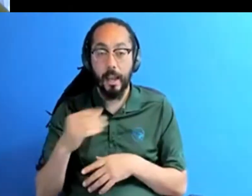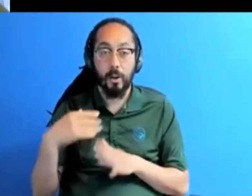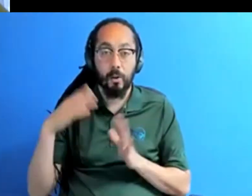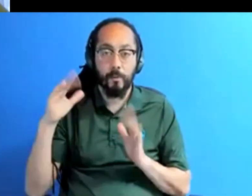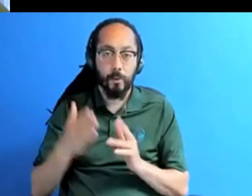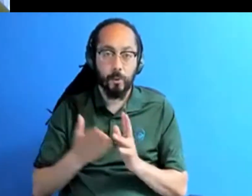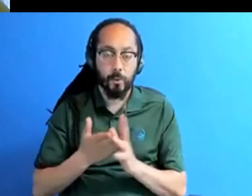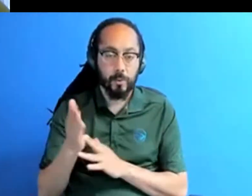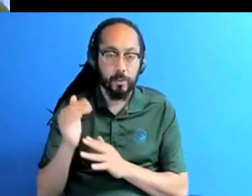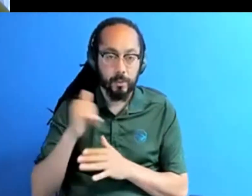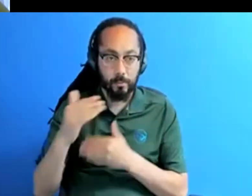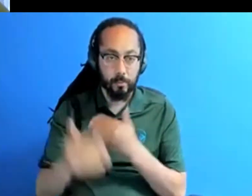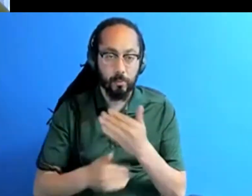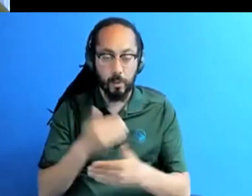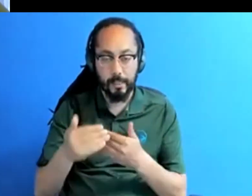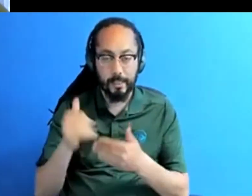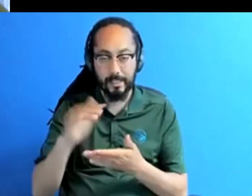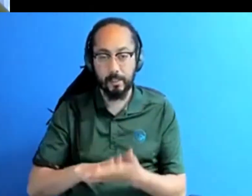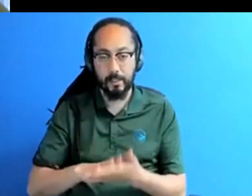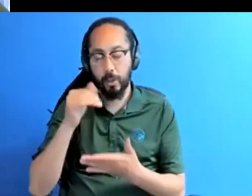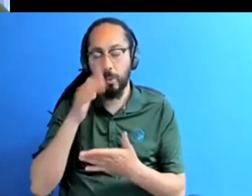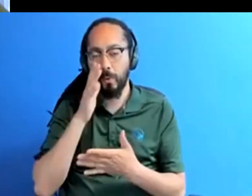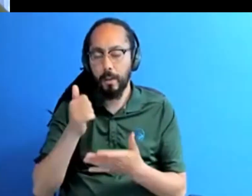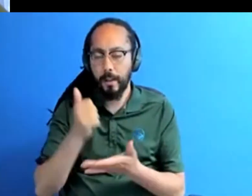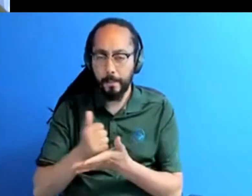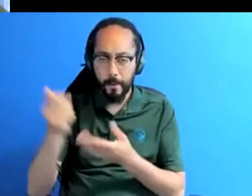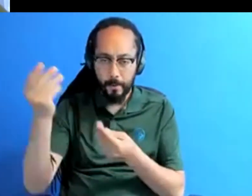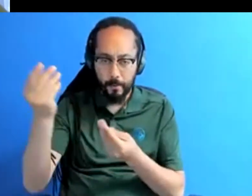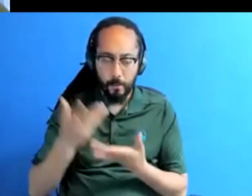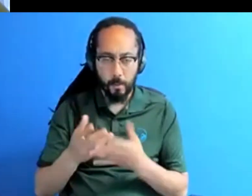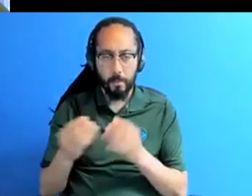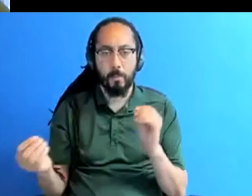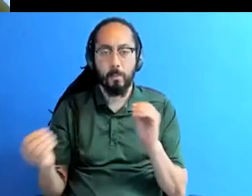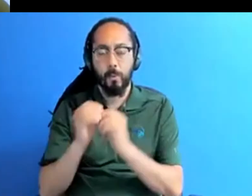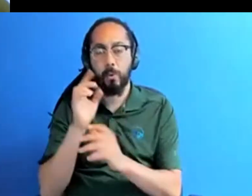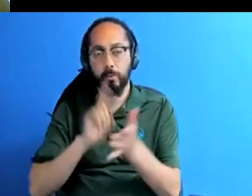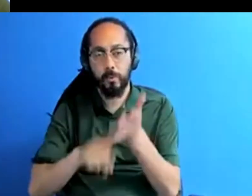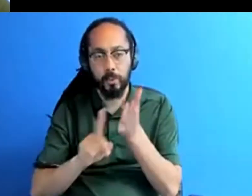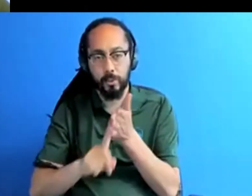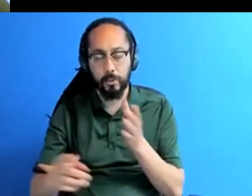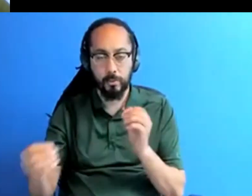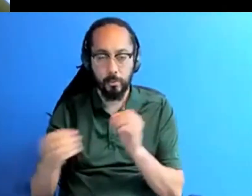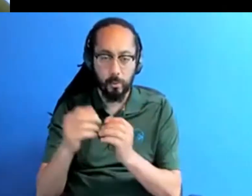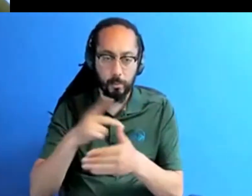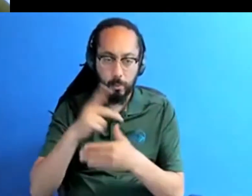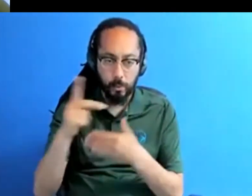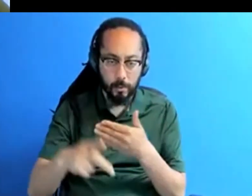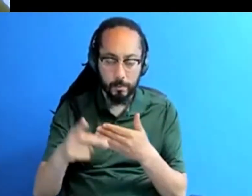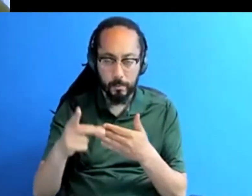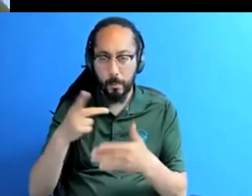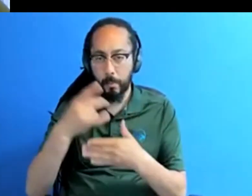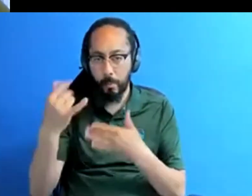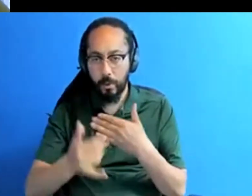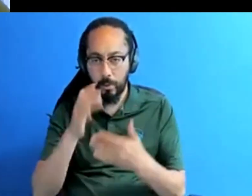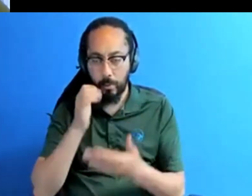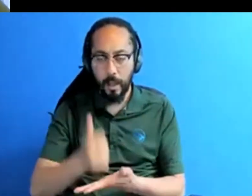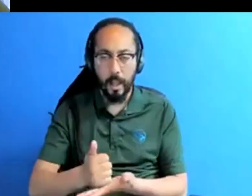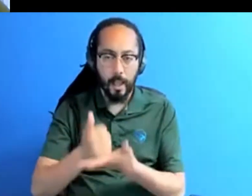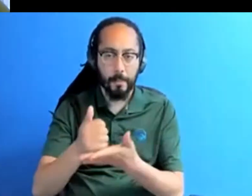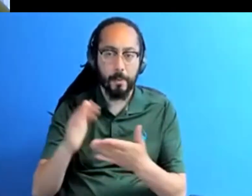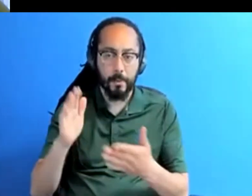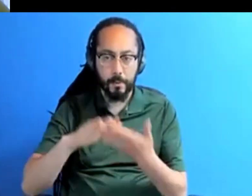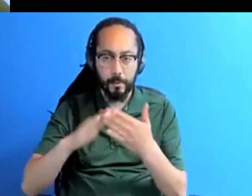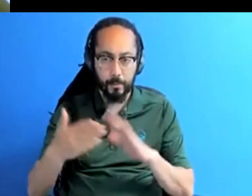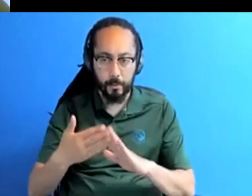will inform further research and further programs and projects that will help the community in the ways